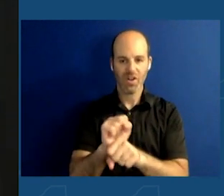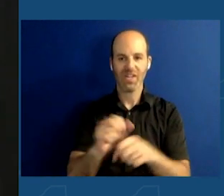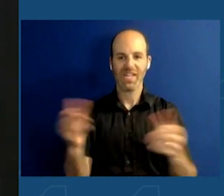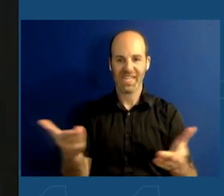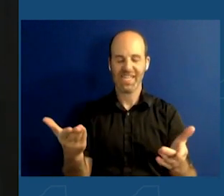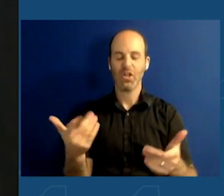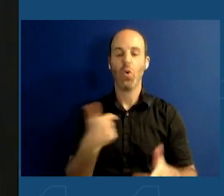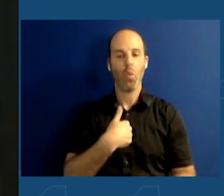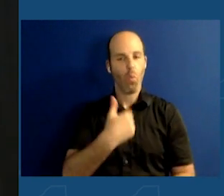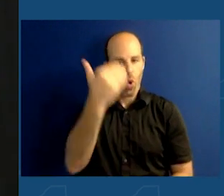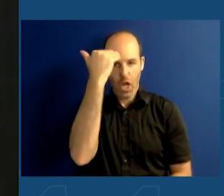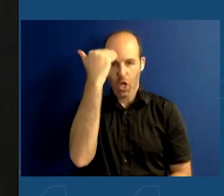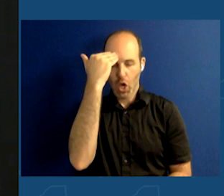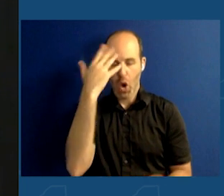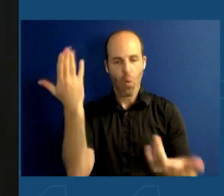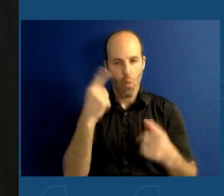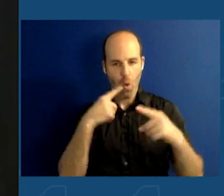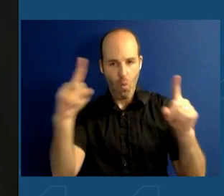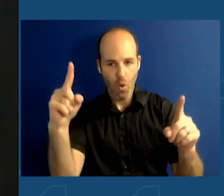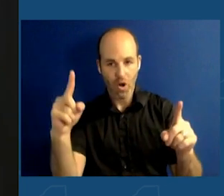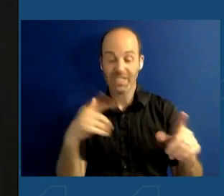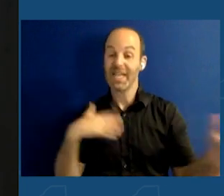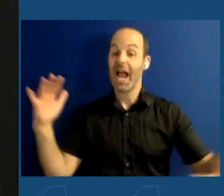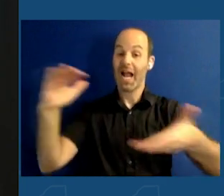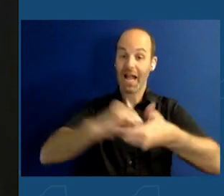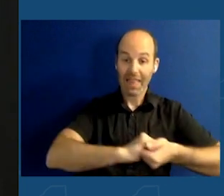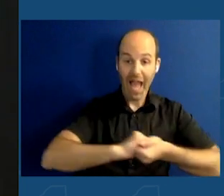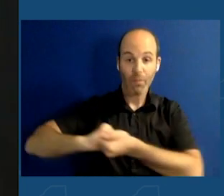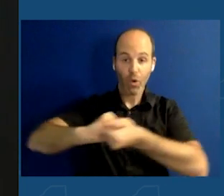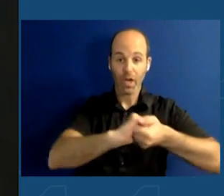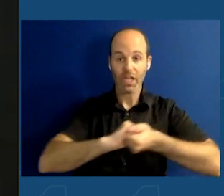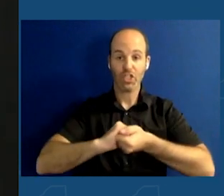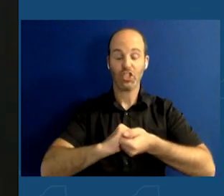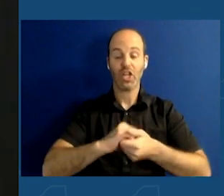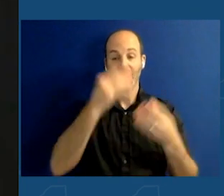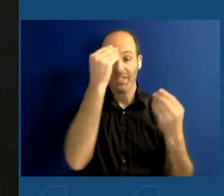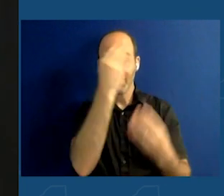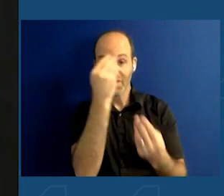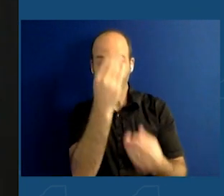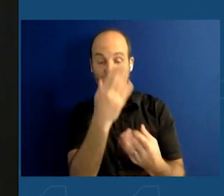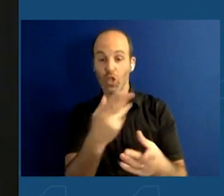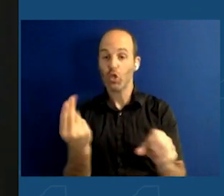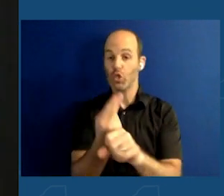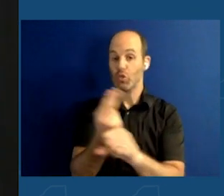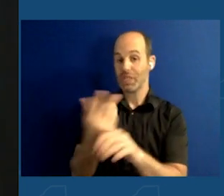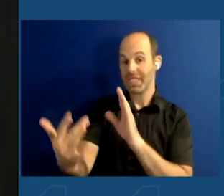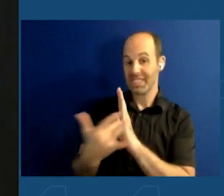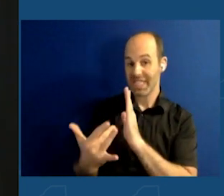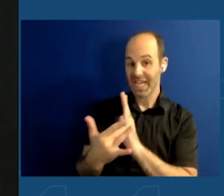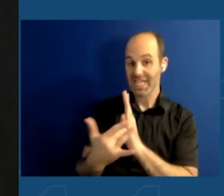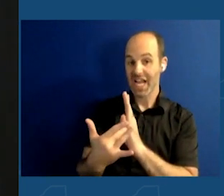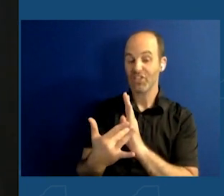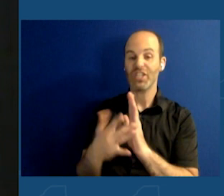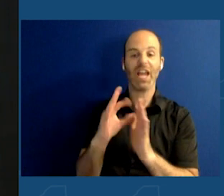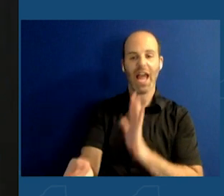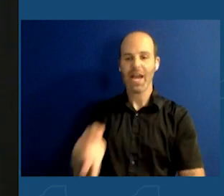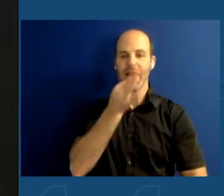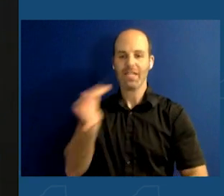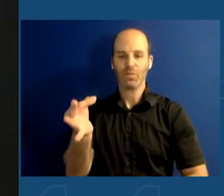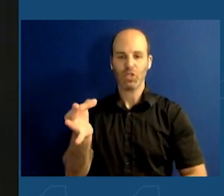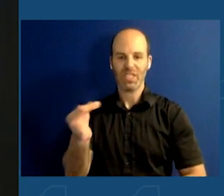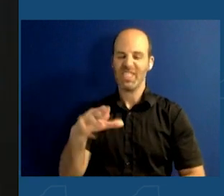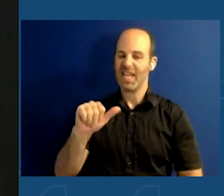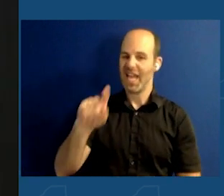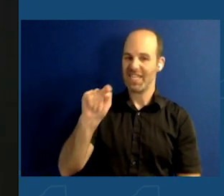what works: collaboration, information sharing, leveraging technology and expertise, and ATF is all